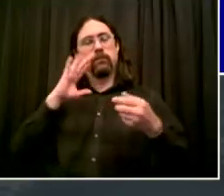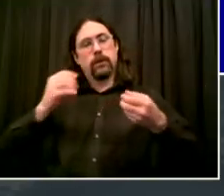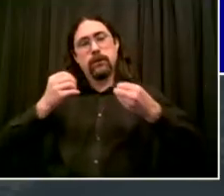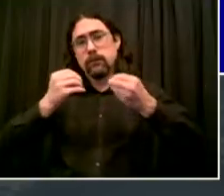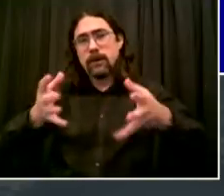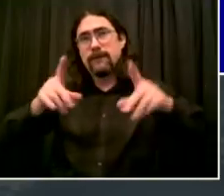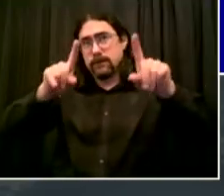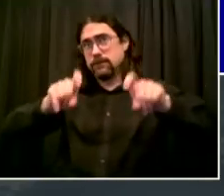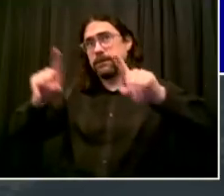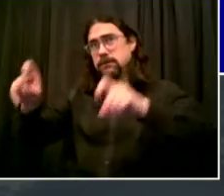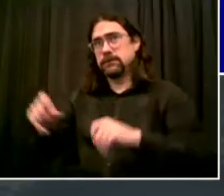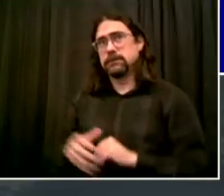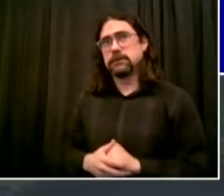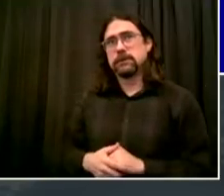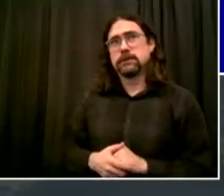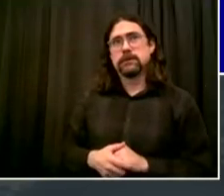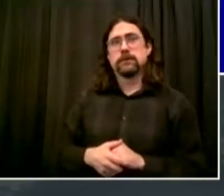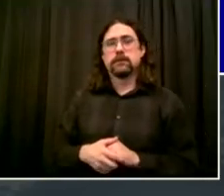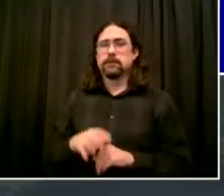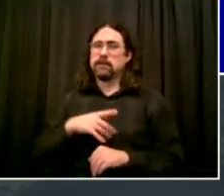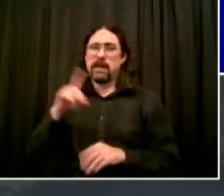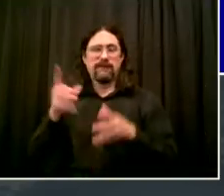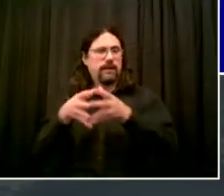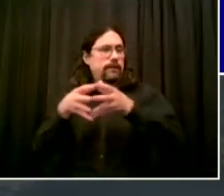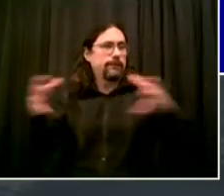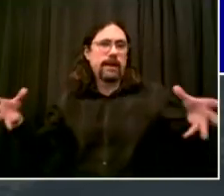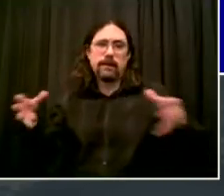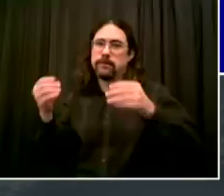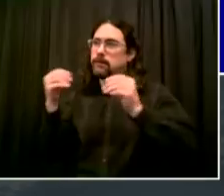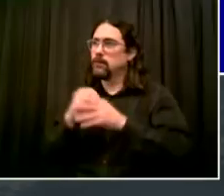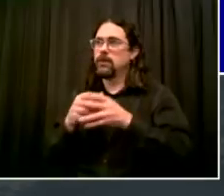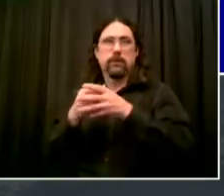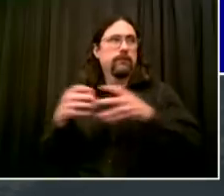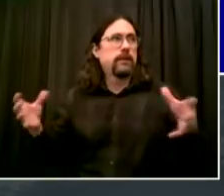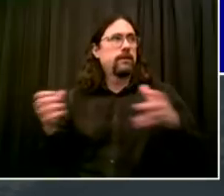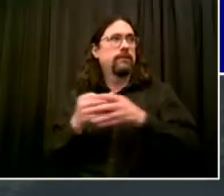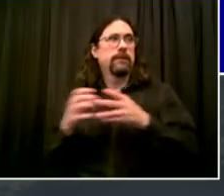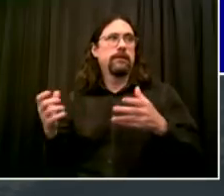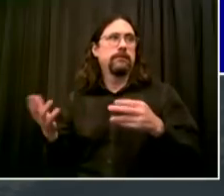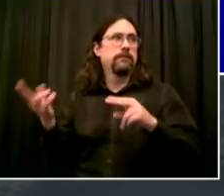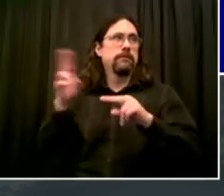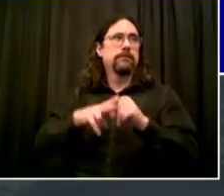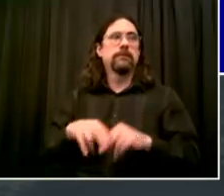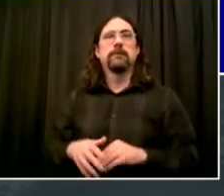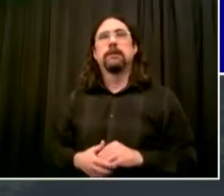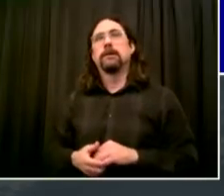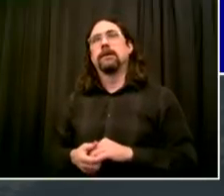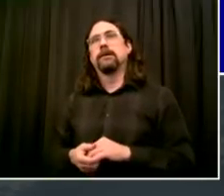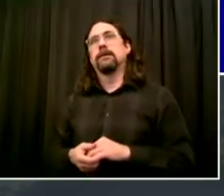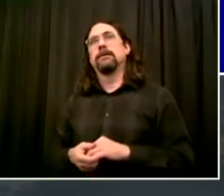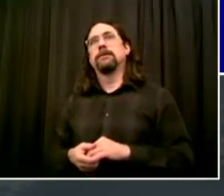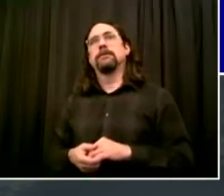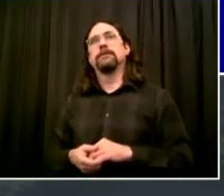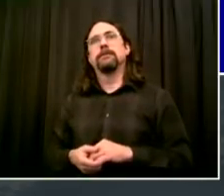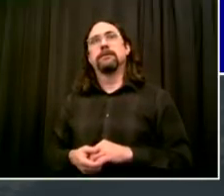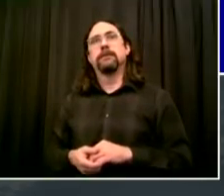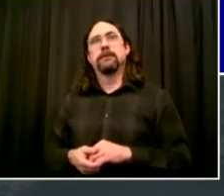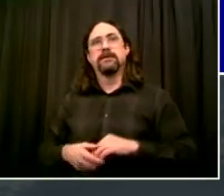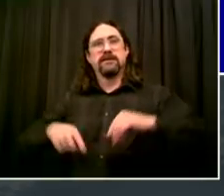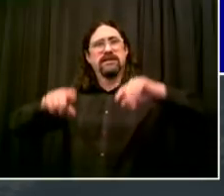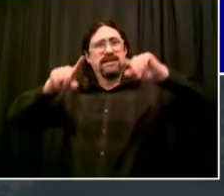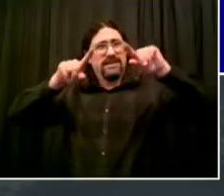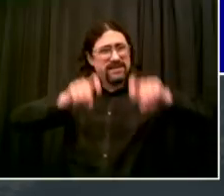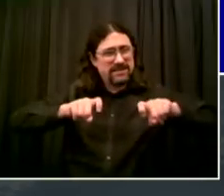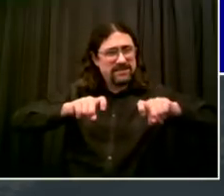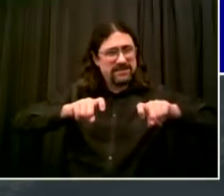test, trace, take care. Let's talk about the tracers. This team now growing all the time, over 2,500 at work now